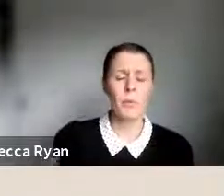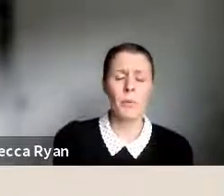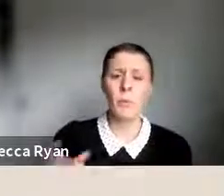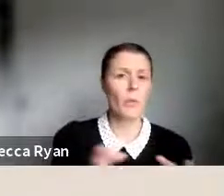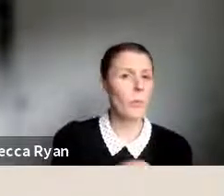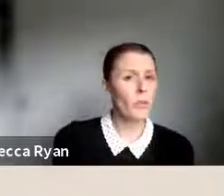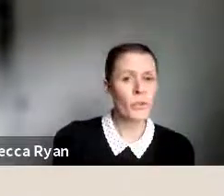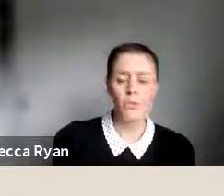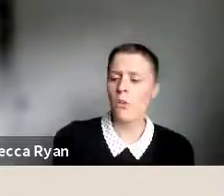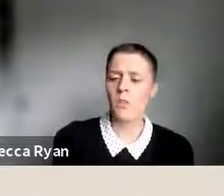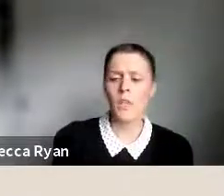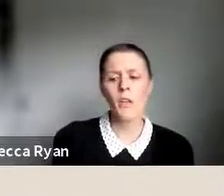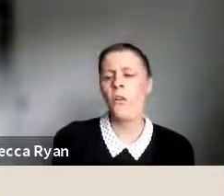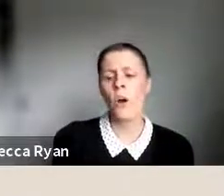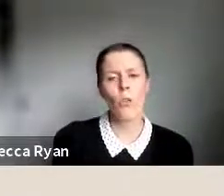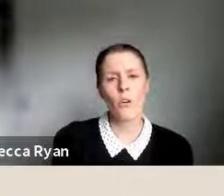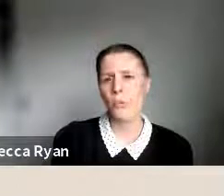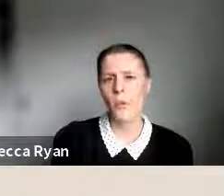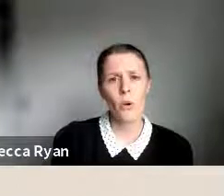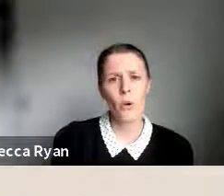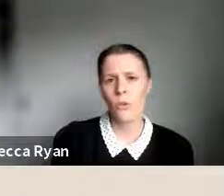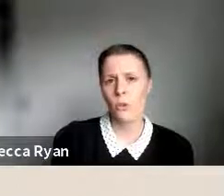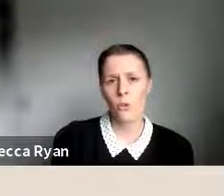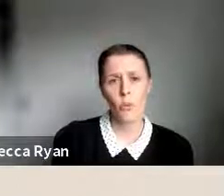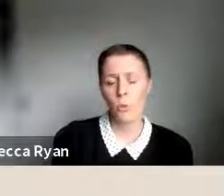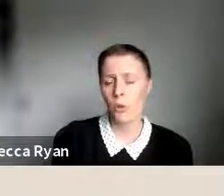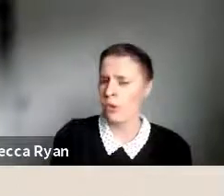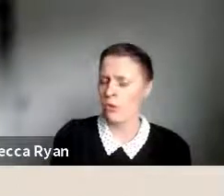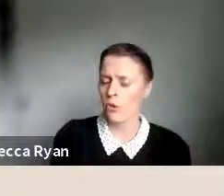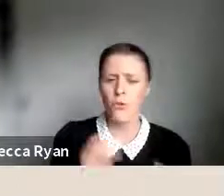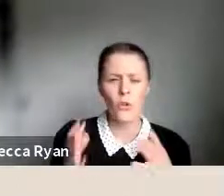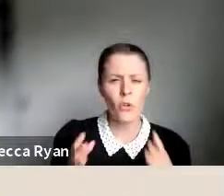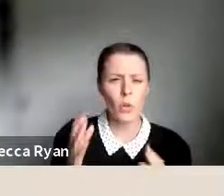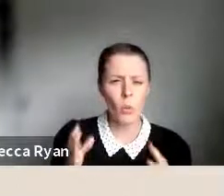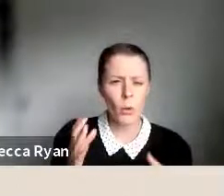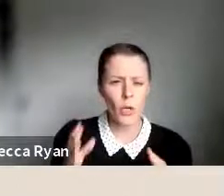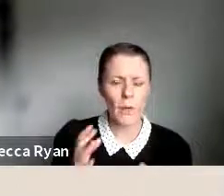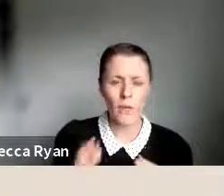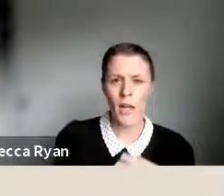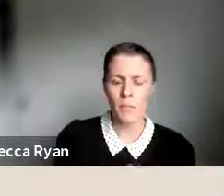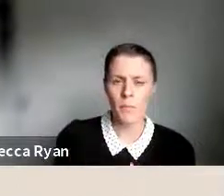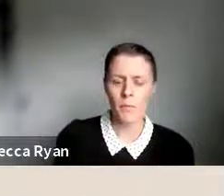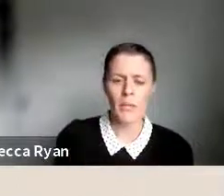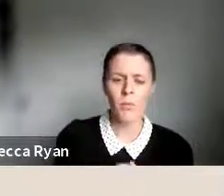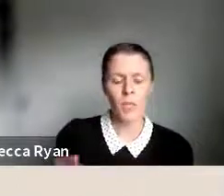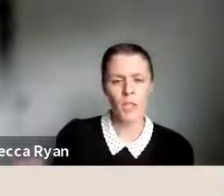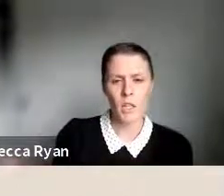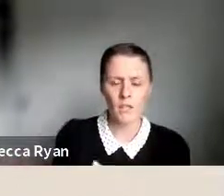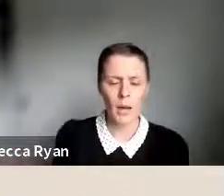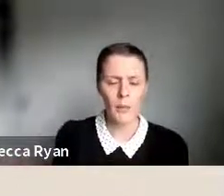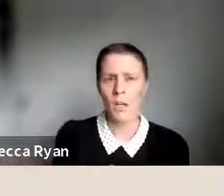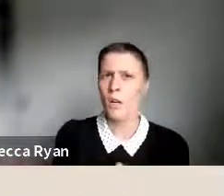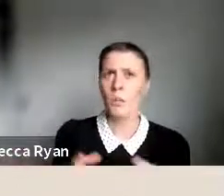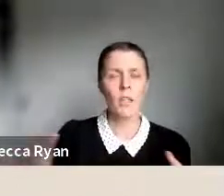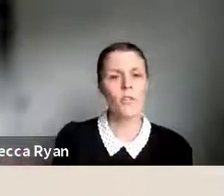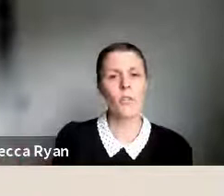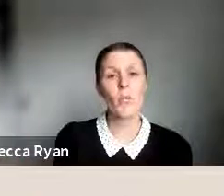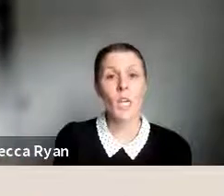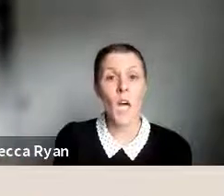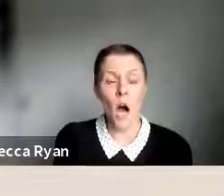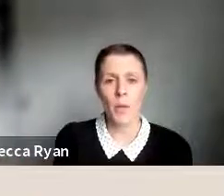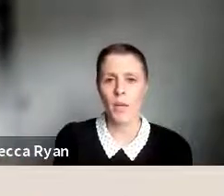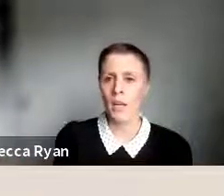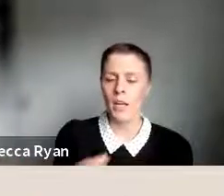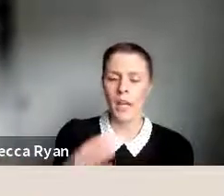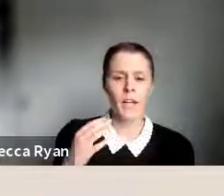A lot of people say, was it birth control related? No, there's been no association with birth control. So for those that were worried about that, because blood clots happen, blood clots are